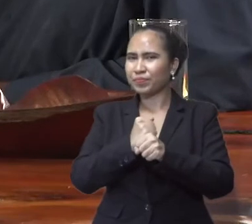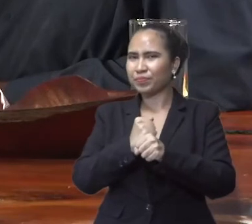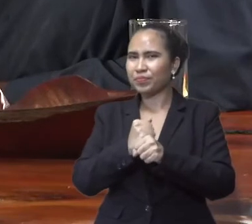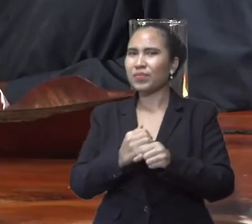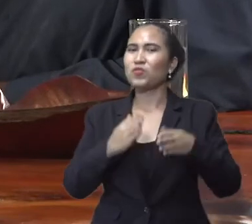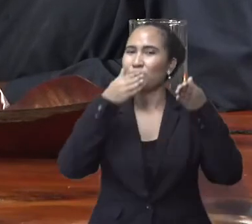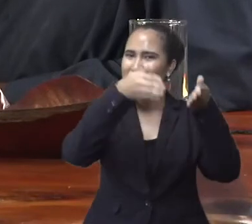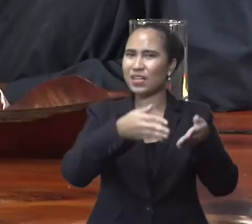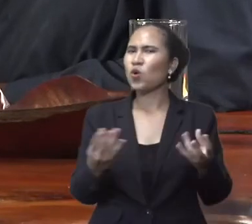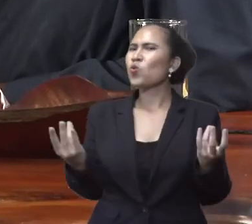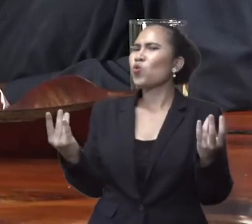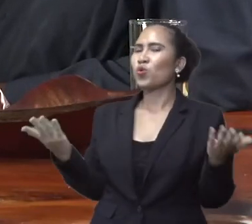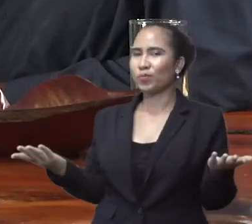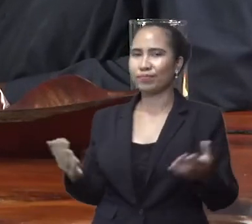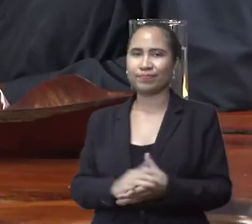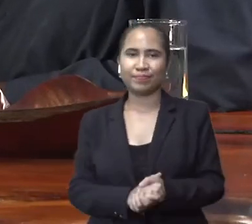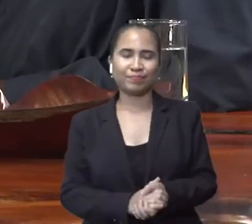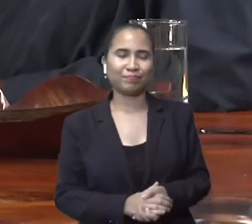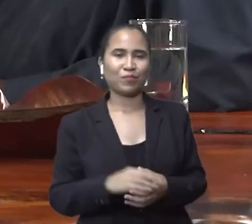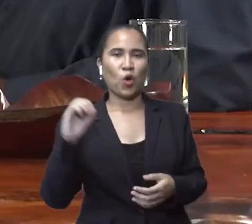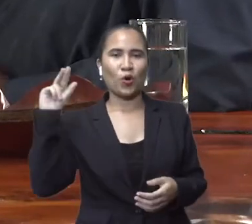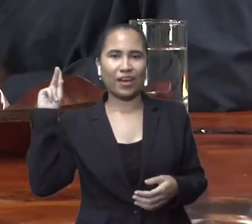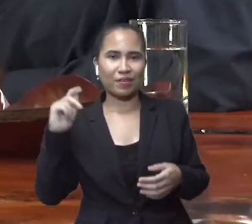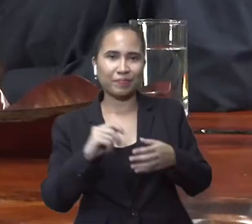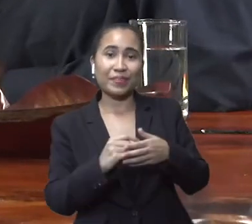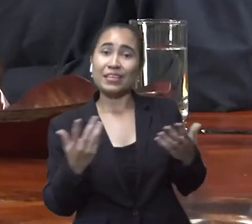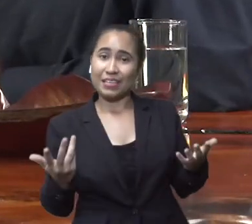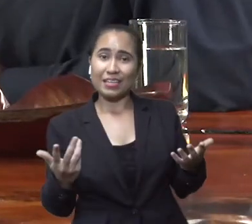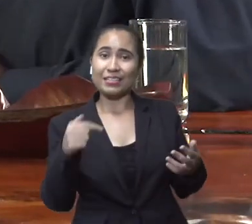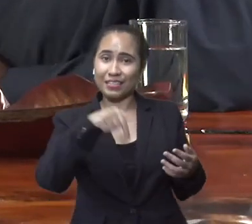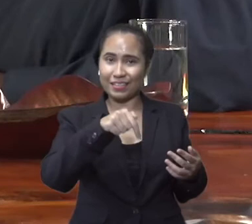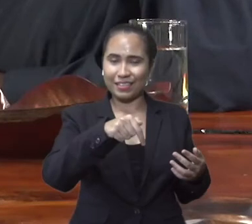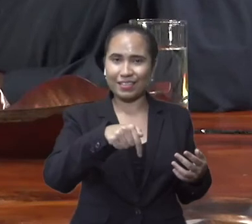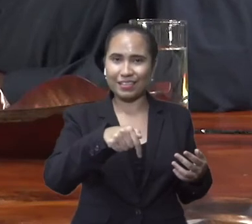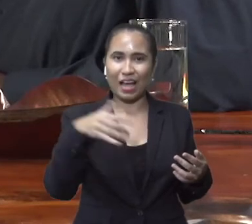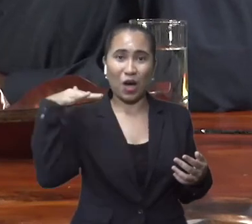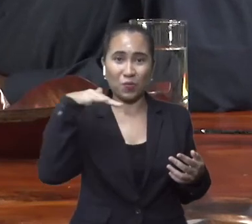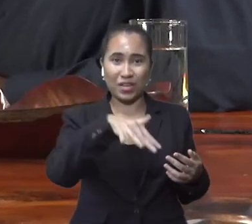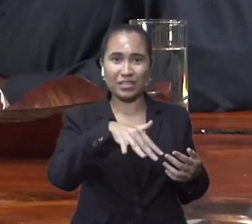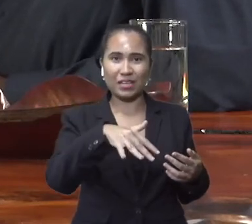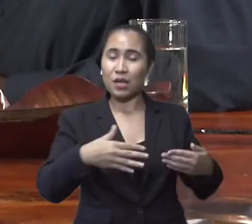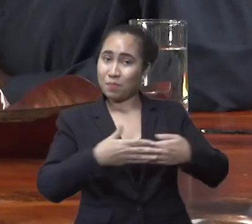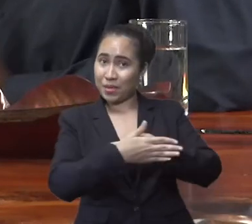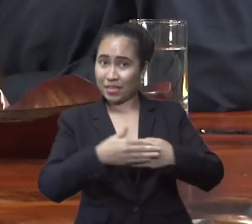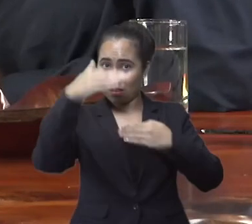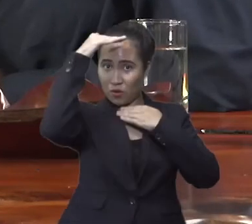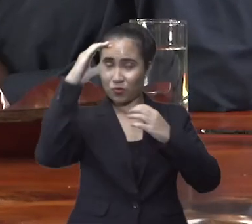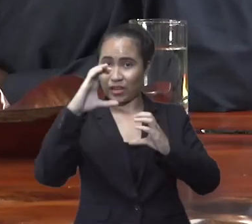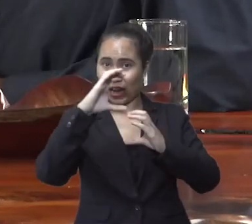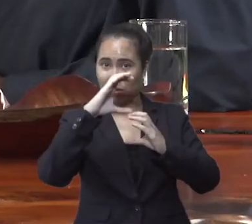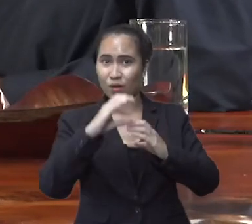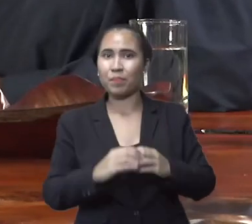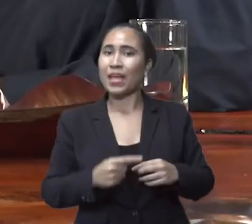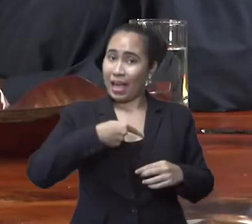his visit. What's it going to be like? All right. So yes, he's here to attend the Heads of State meeting, so he'll be attending the